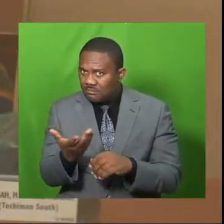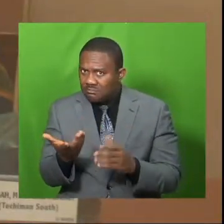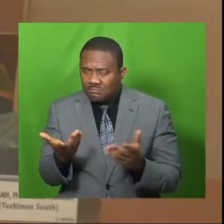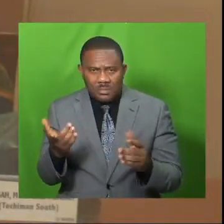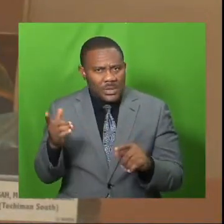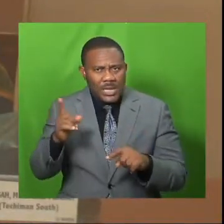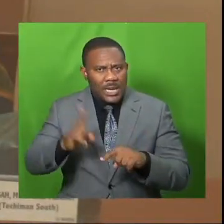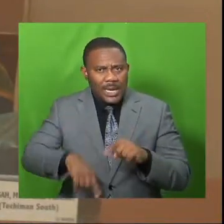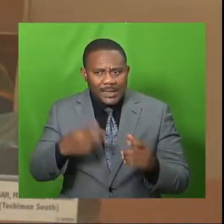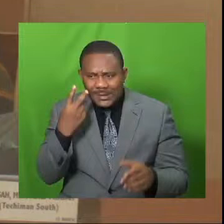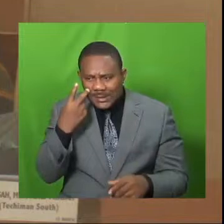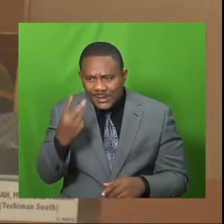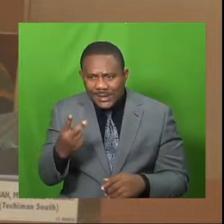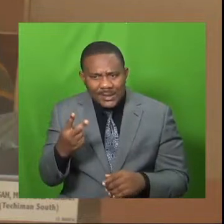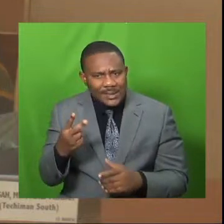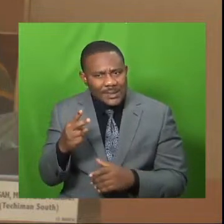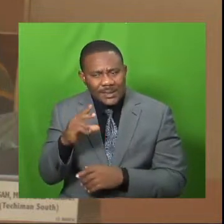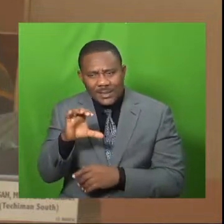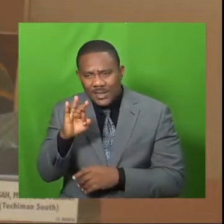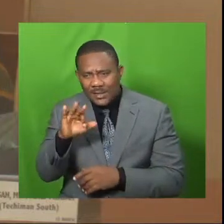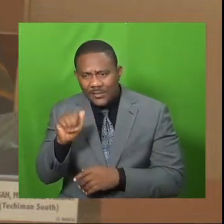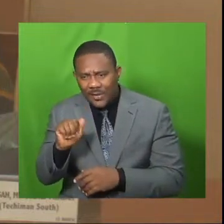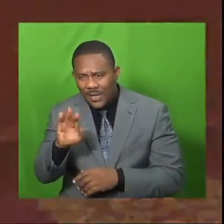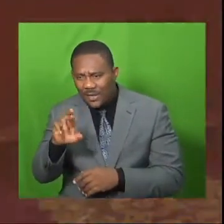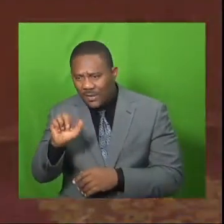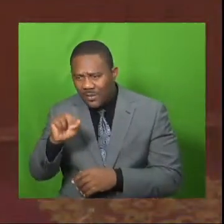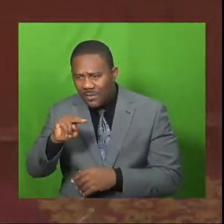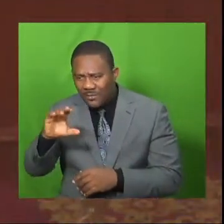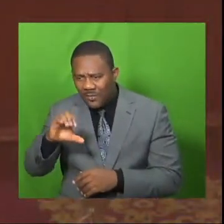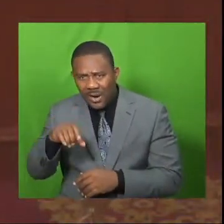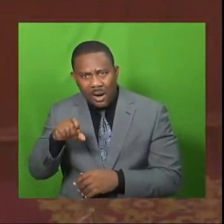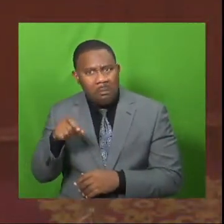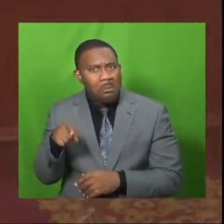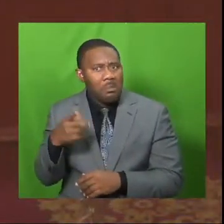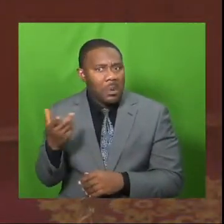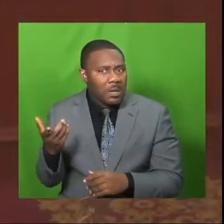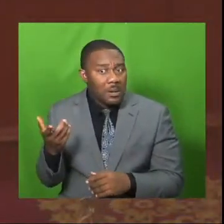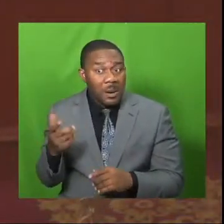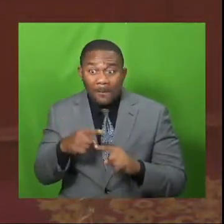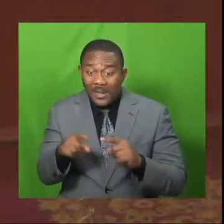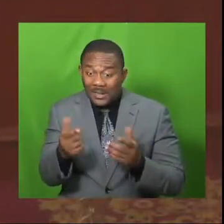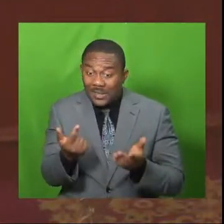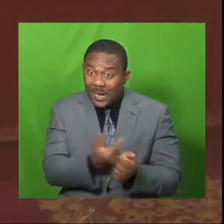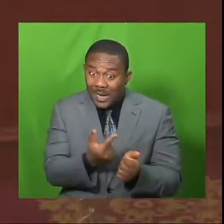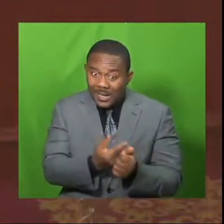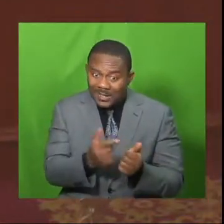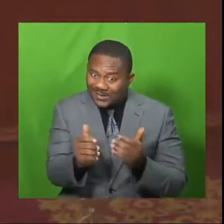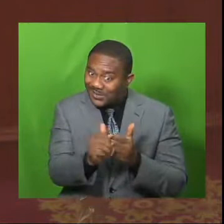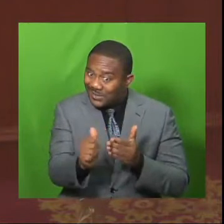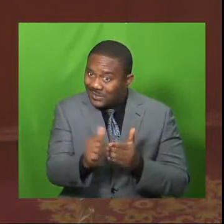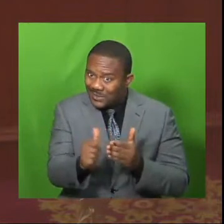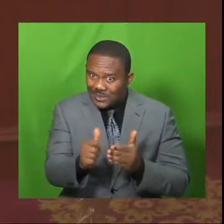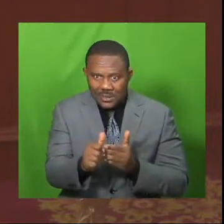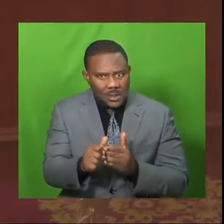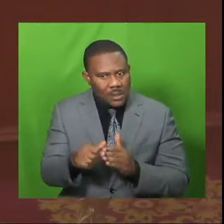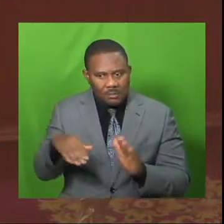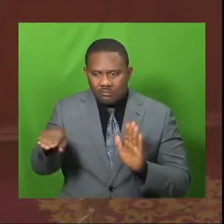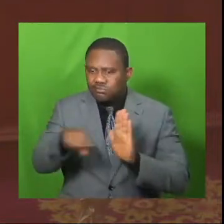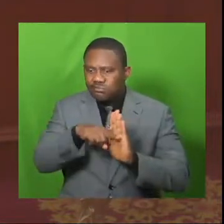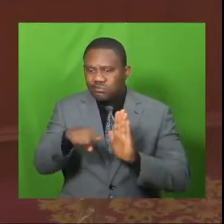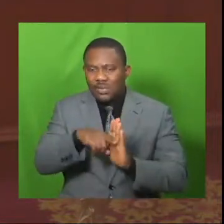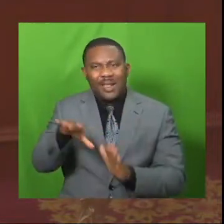the depreciation of the currency where we are. You inherited an economy where the cedi was depreciating at 9%